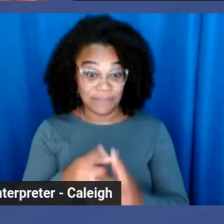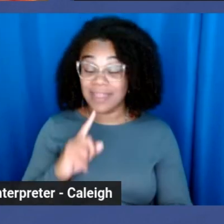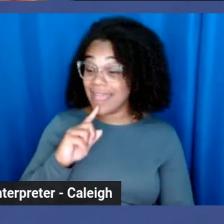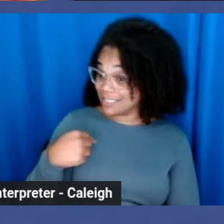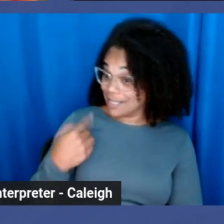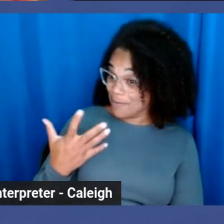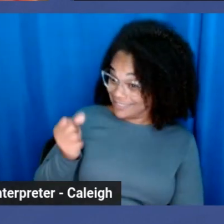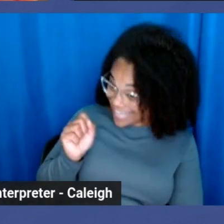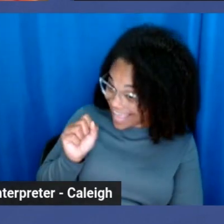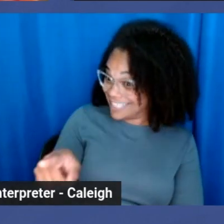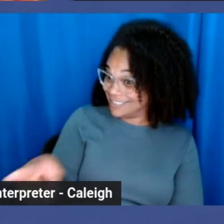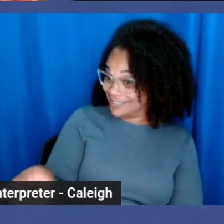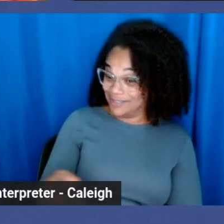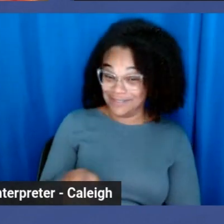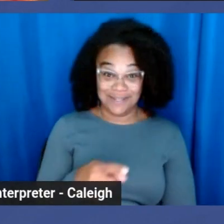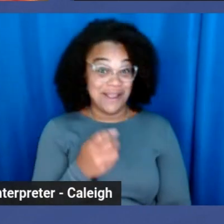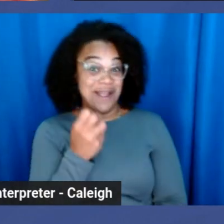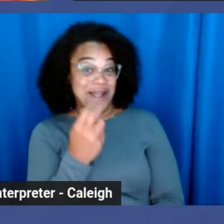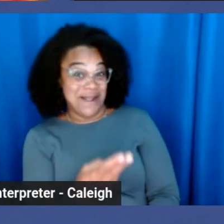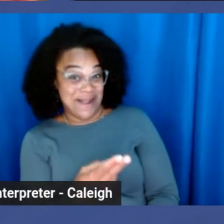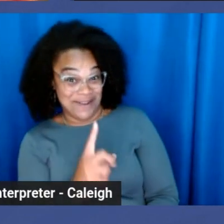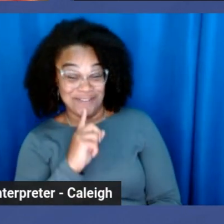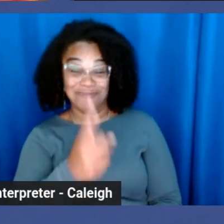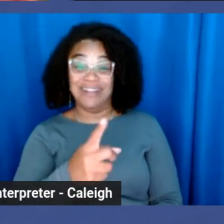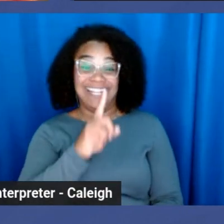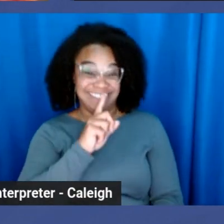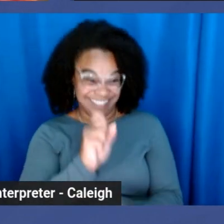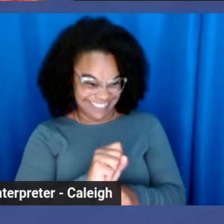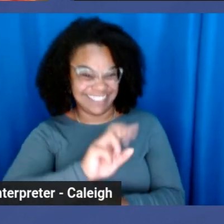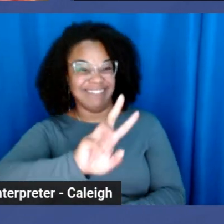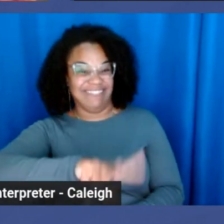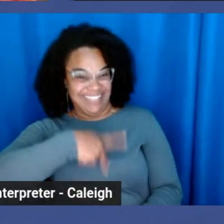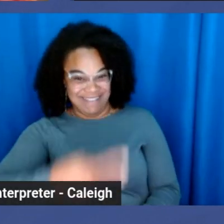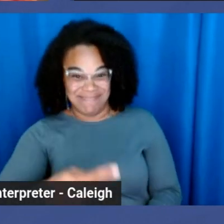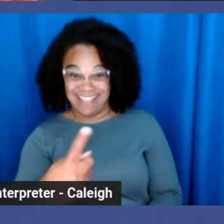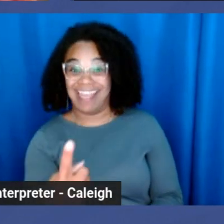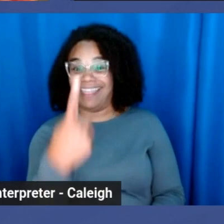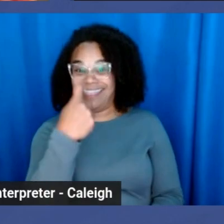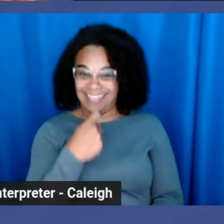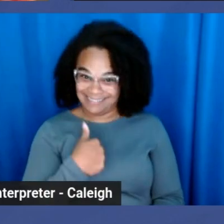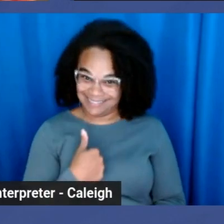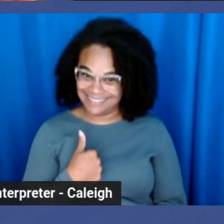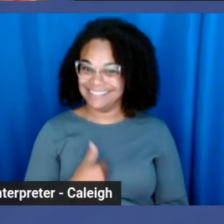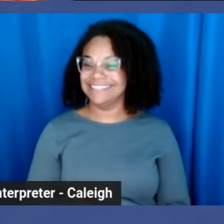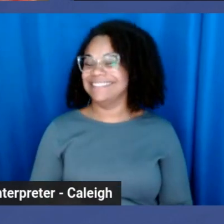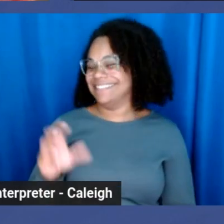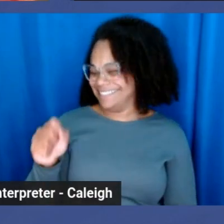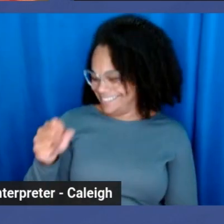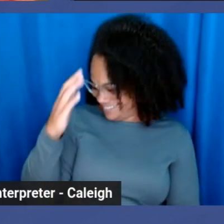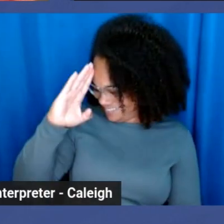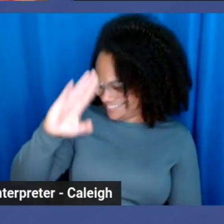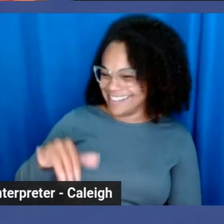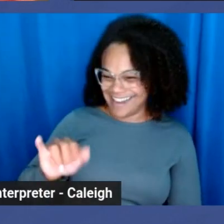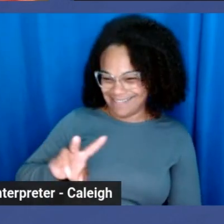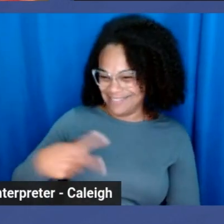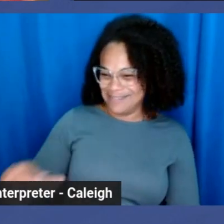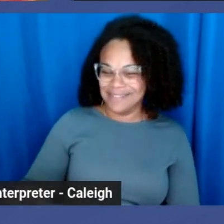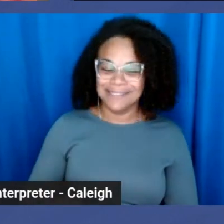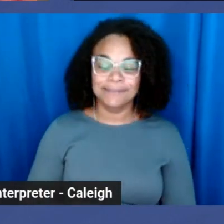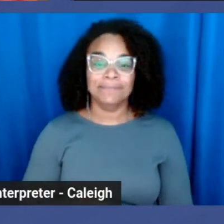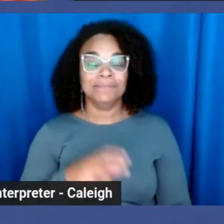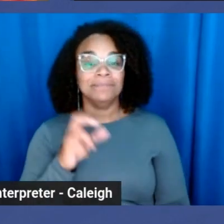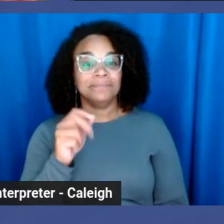question. You're really going to flip it. You're going to ask the moderator a question. I'm going to flip it. Are you talking